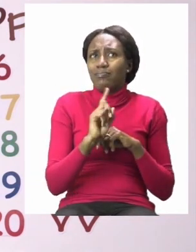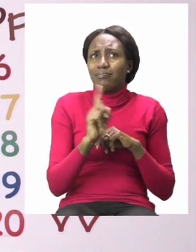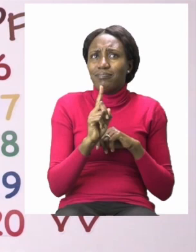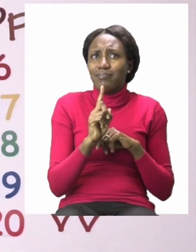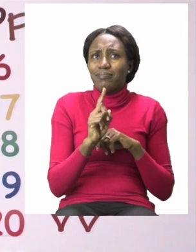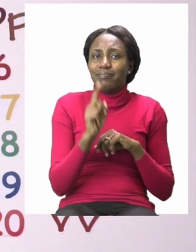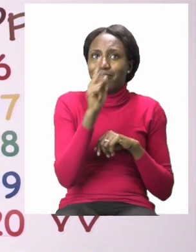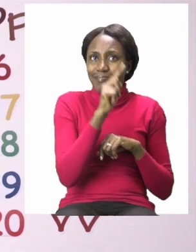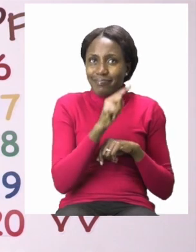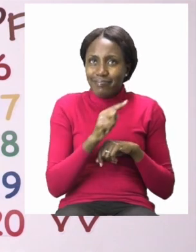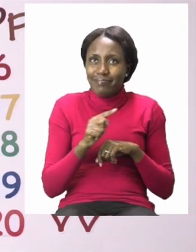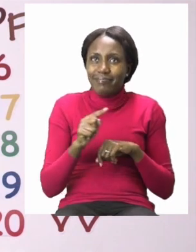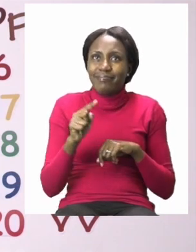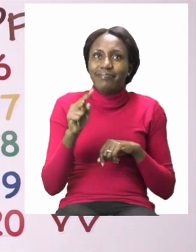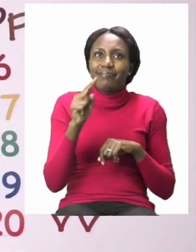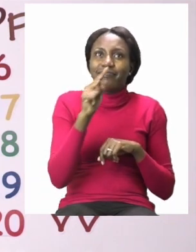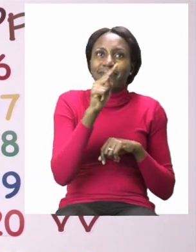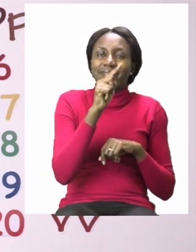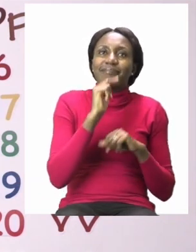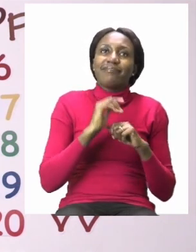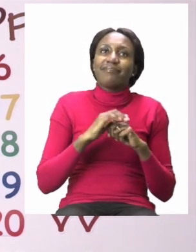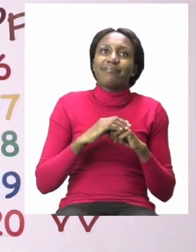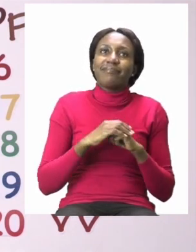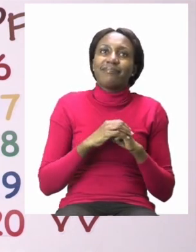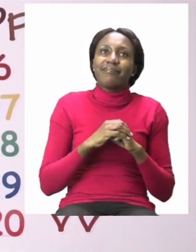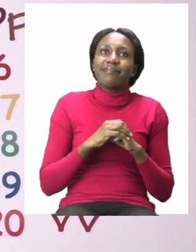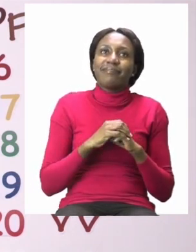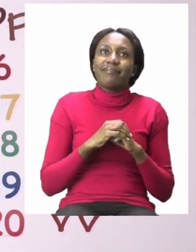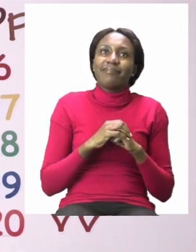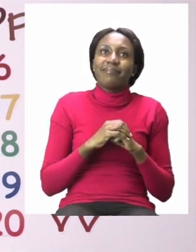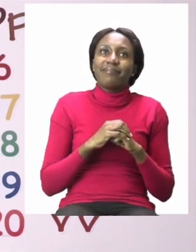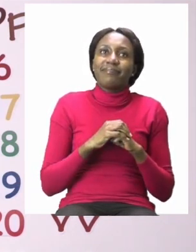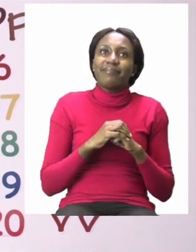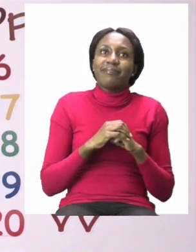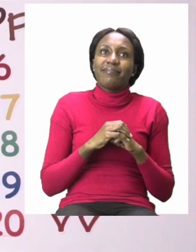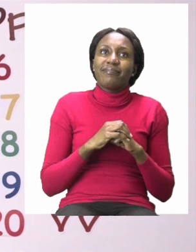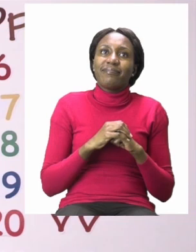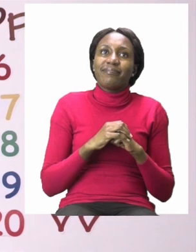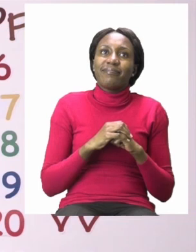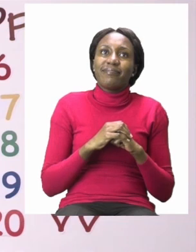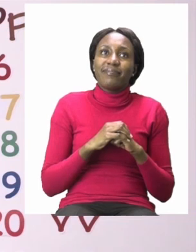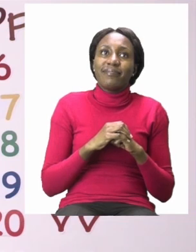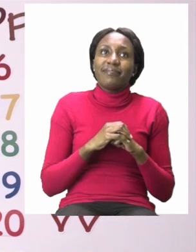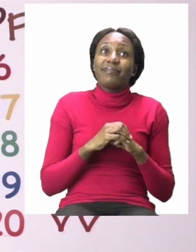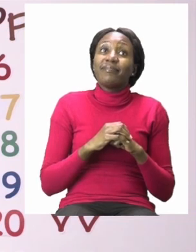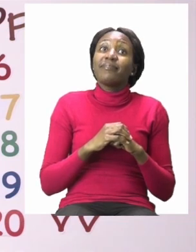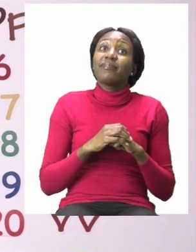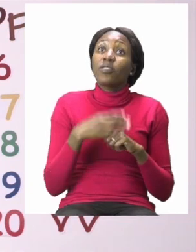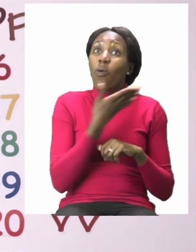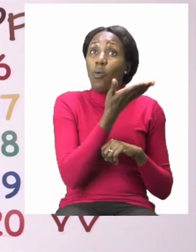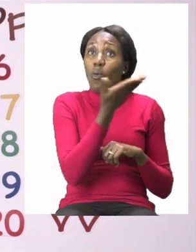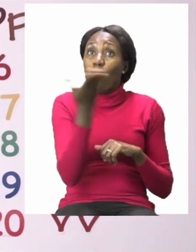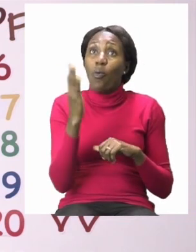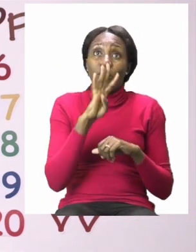other numbers and to finish where you started. And it looks like all the 4s on